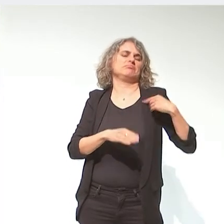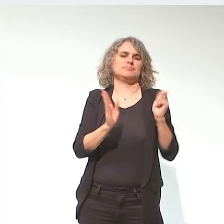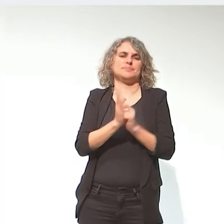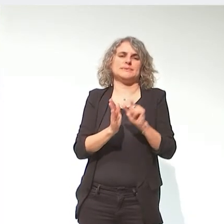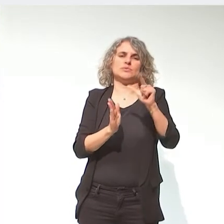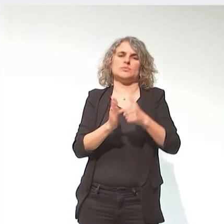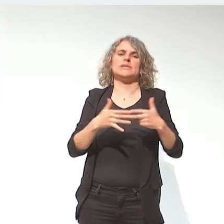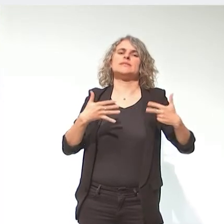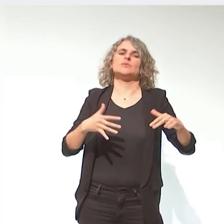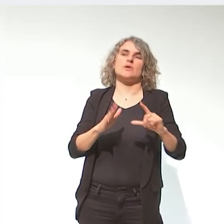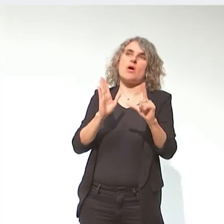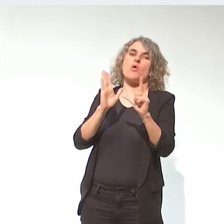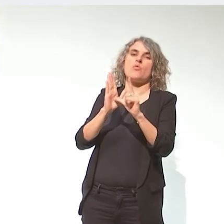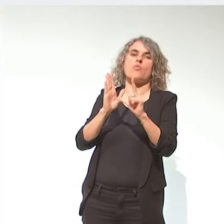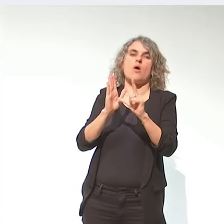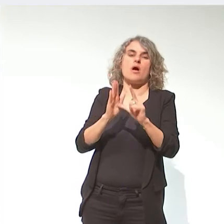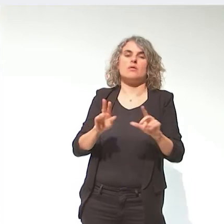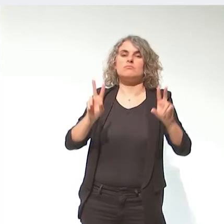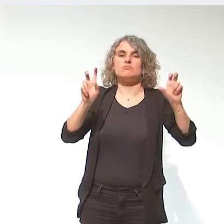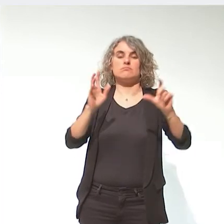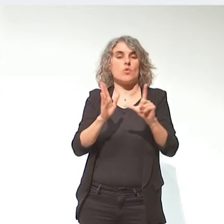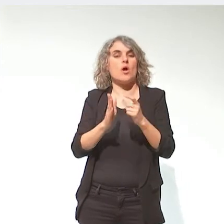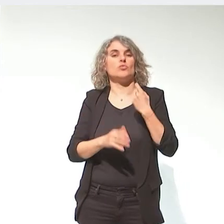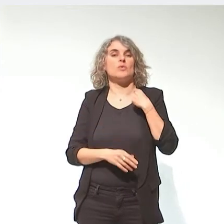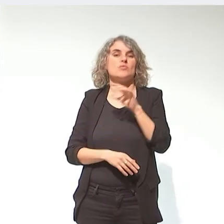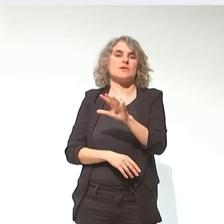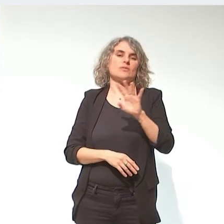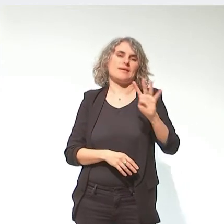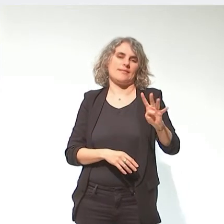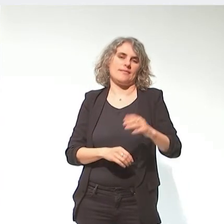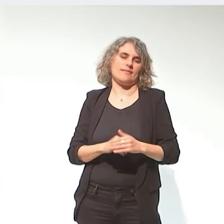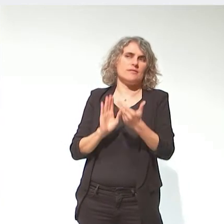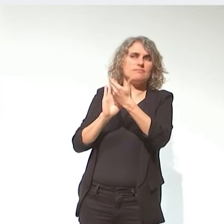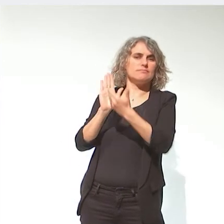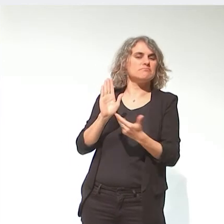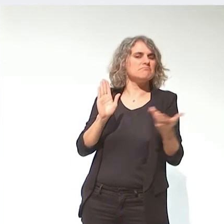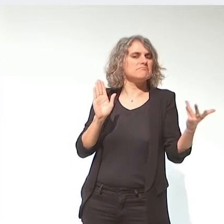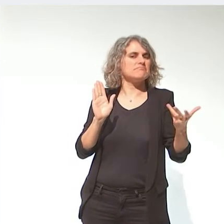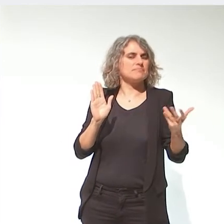54. That is a new legislation that we approve,